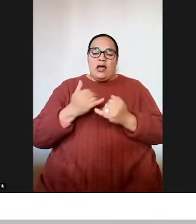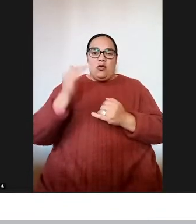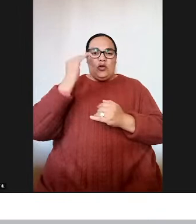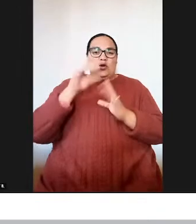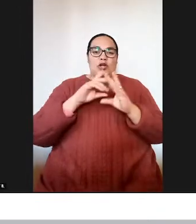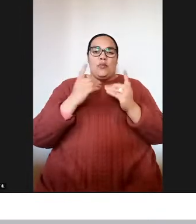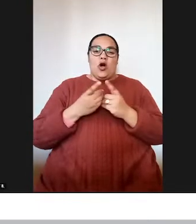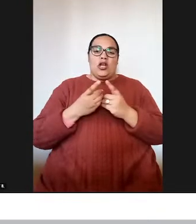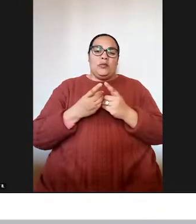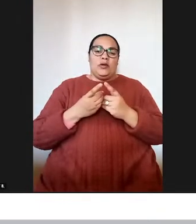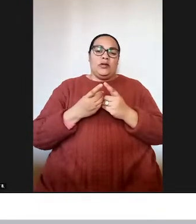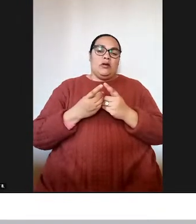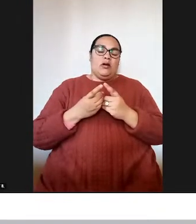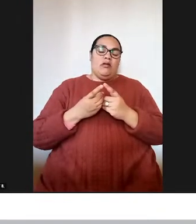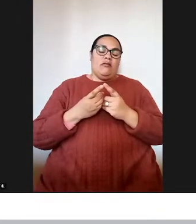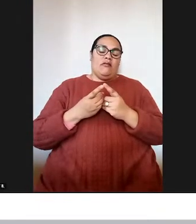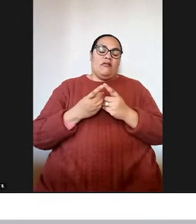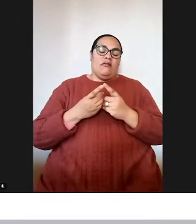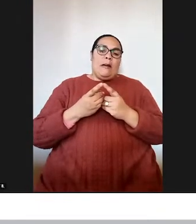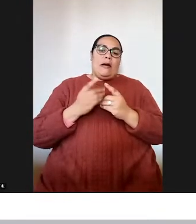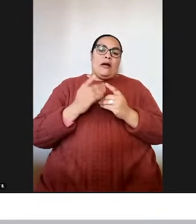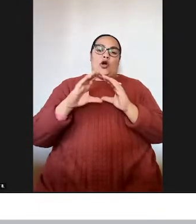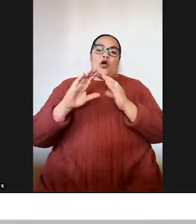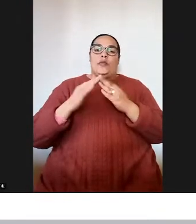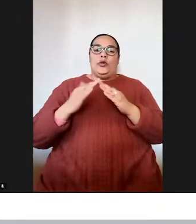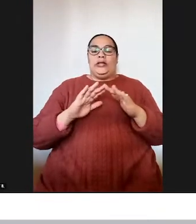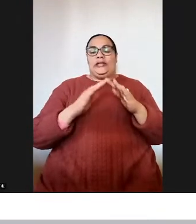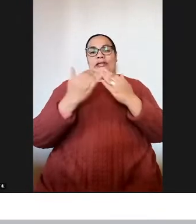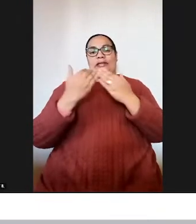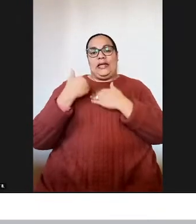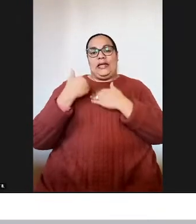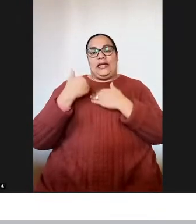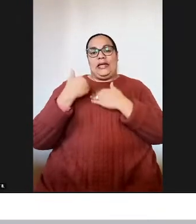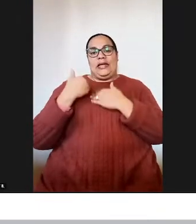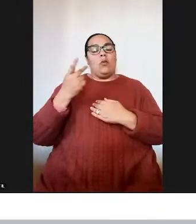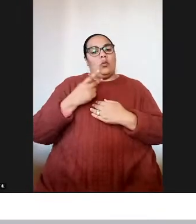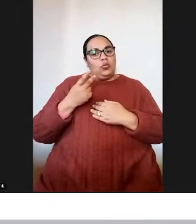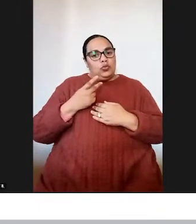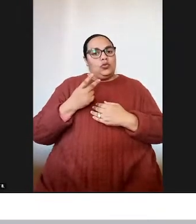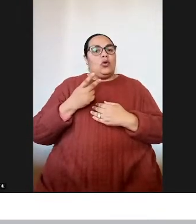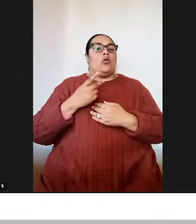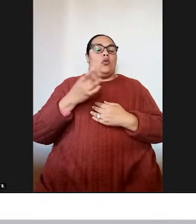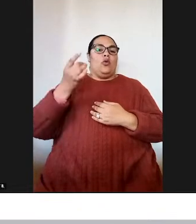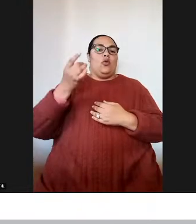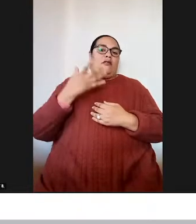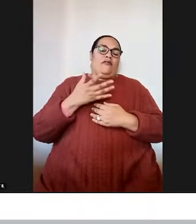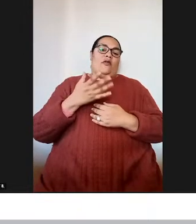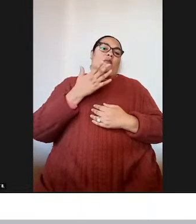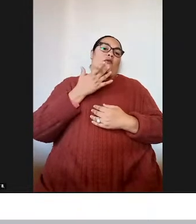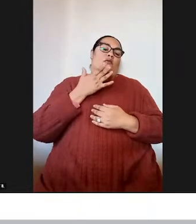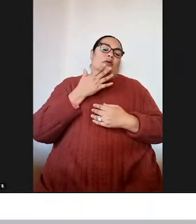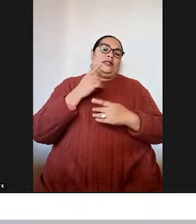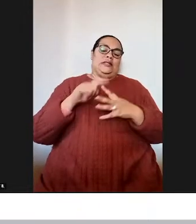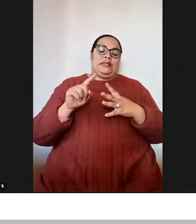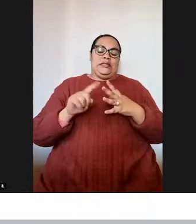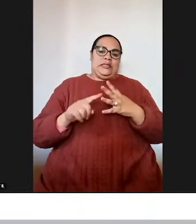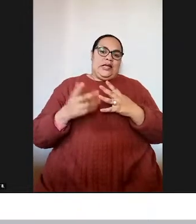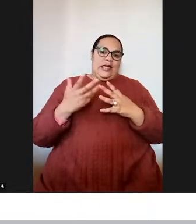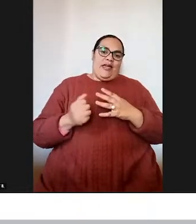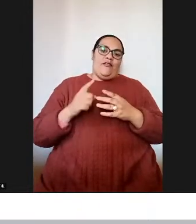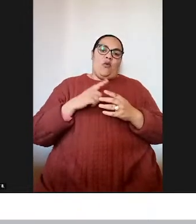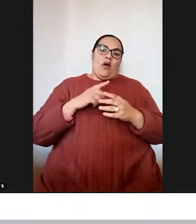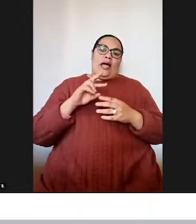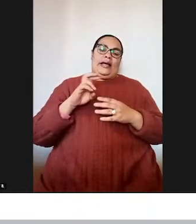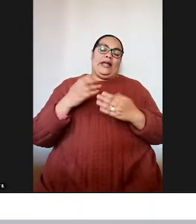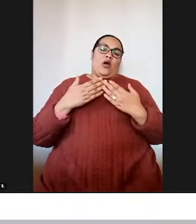Police Oversight and Community Safety, where they've also highlighted the risks. in terms of the reopening